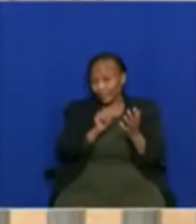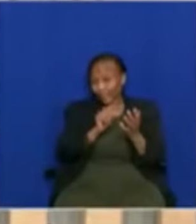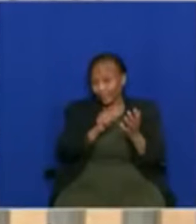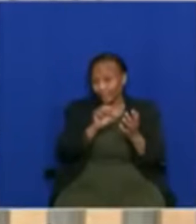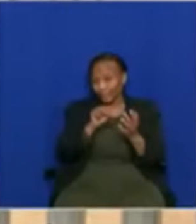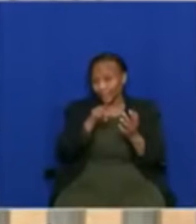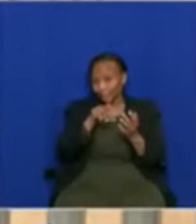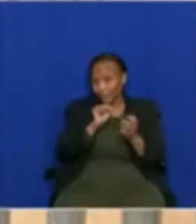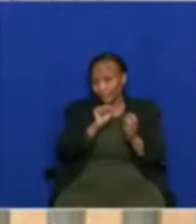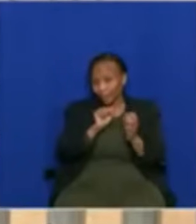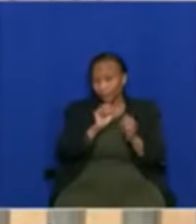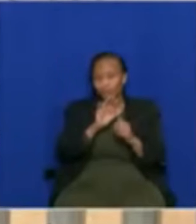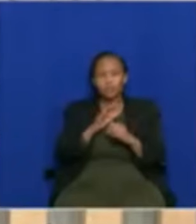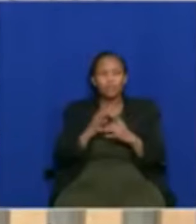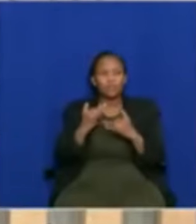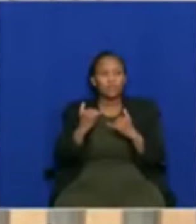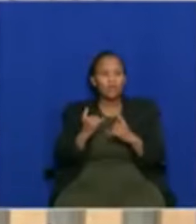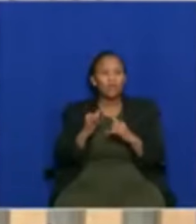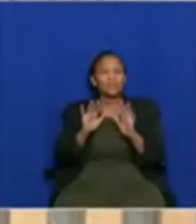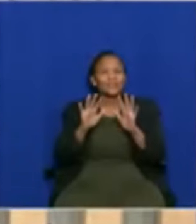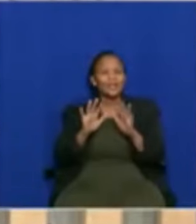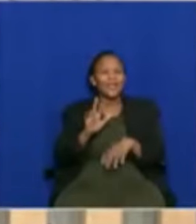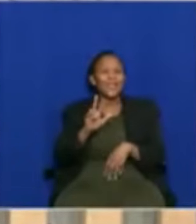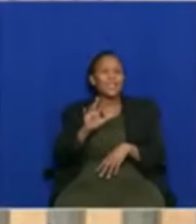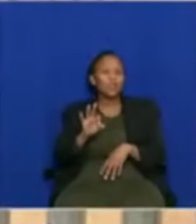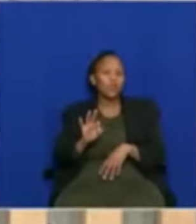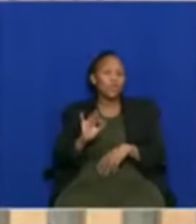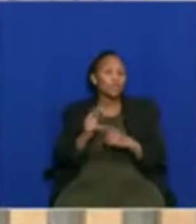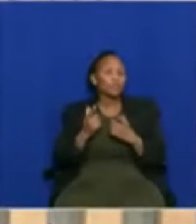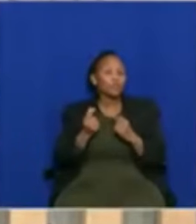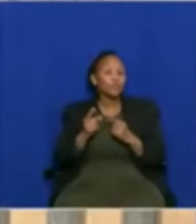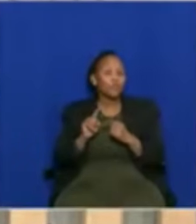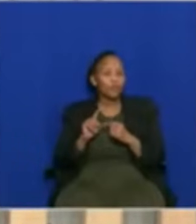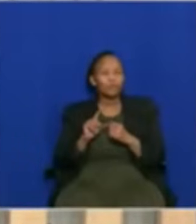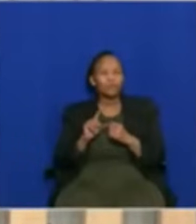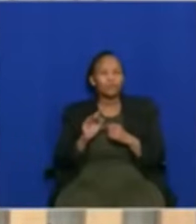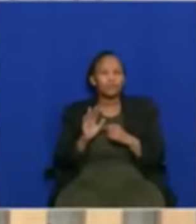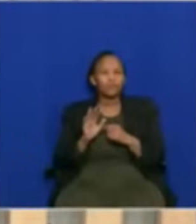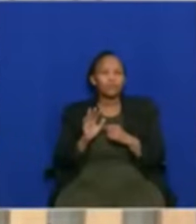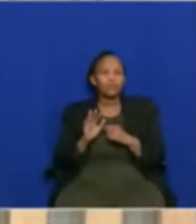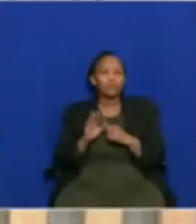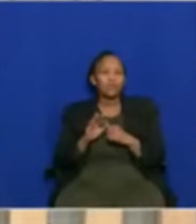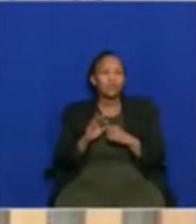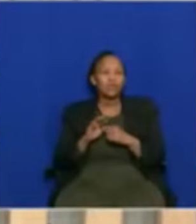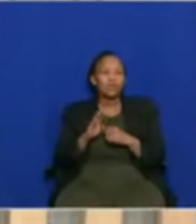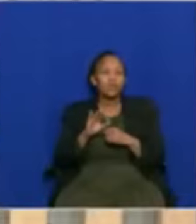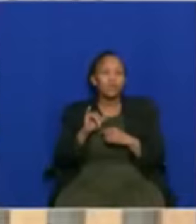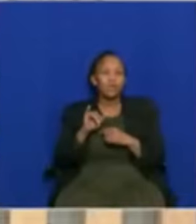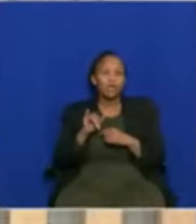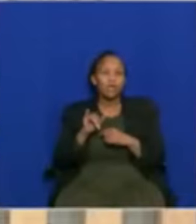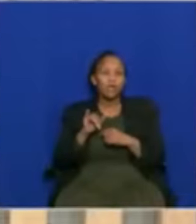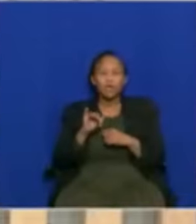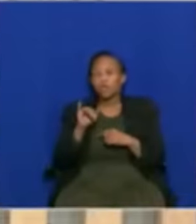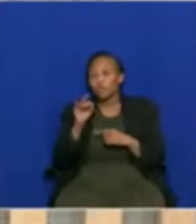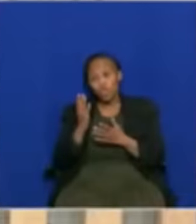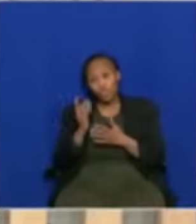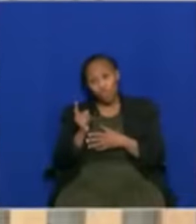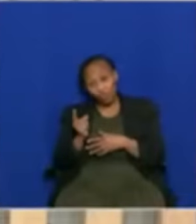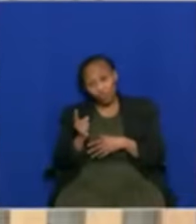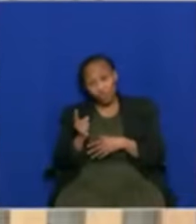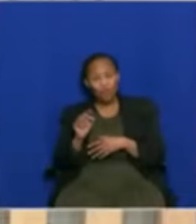at 1083, you then request, no, by you I mean IDEC, not you, Colonel Padiache. Advocate Johnson